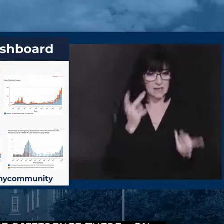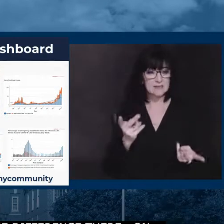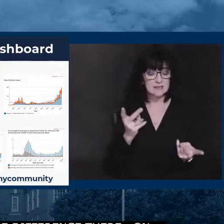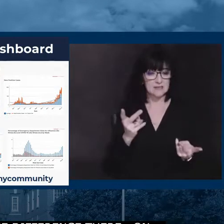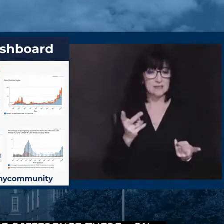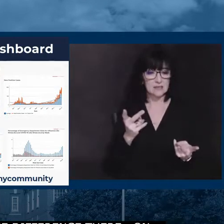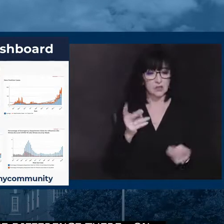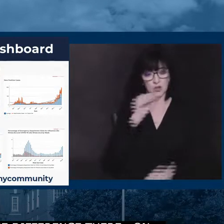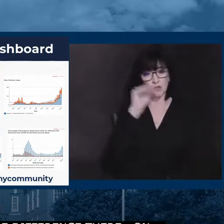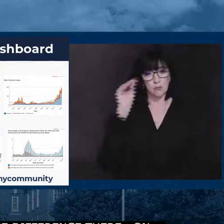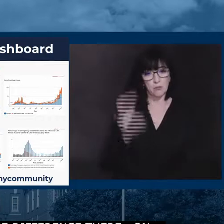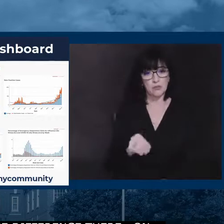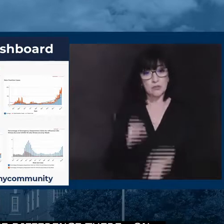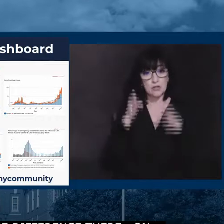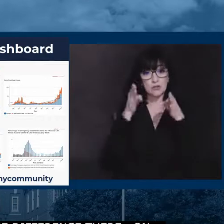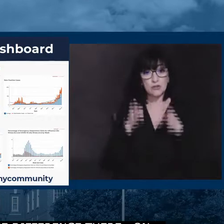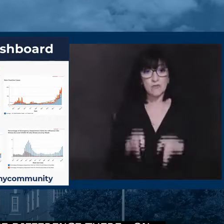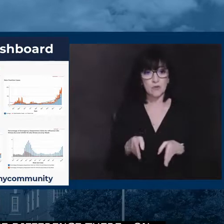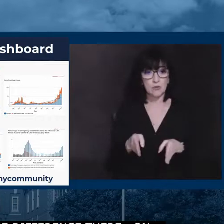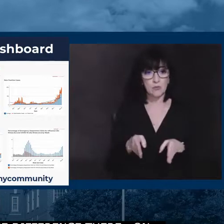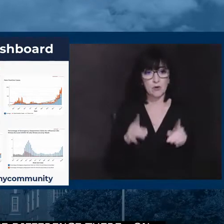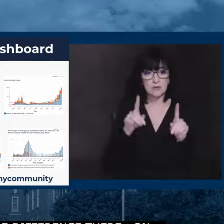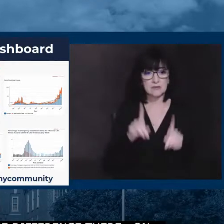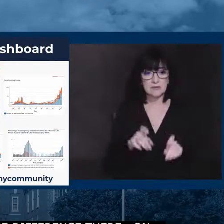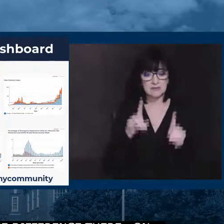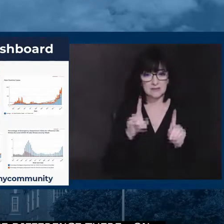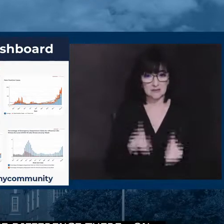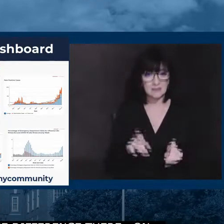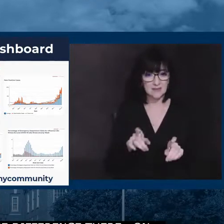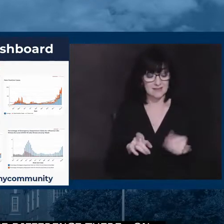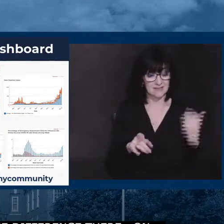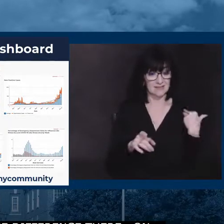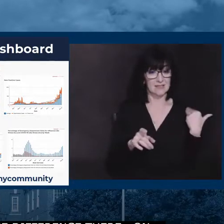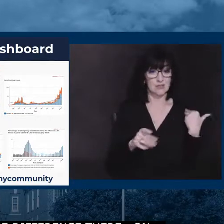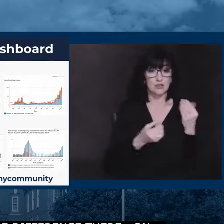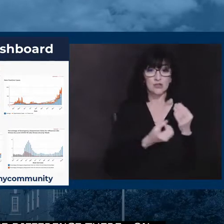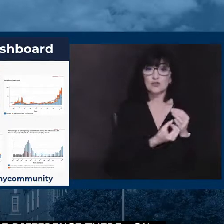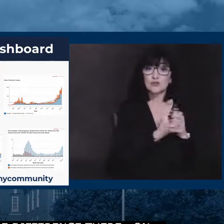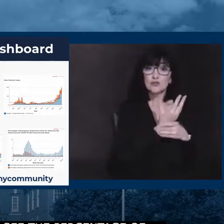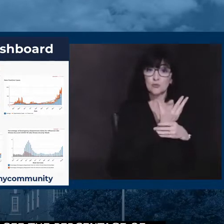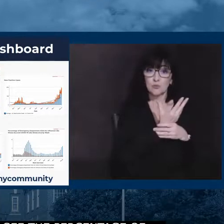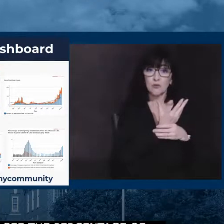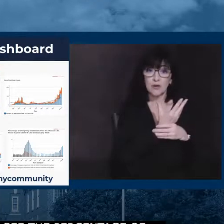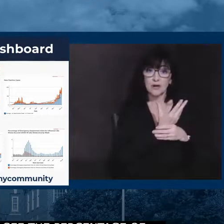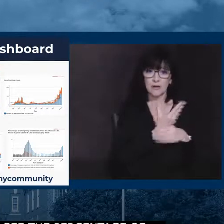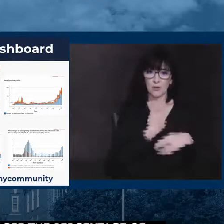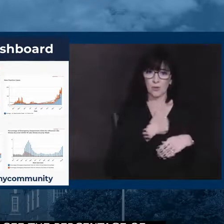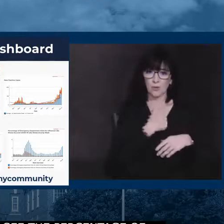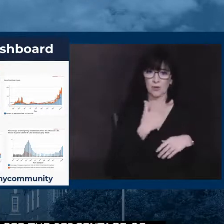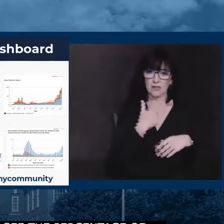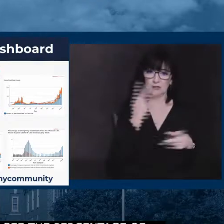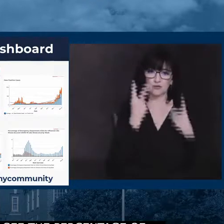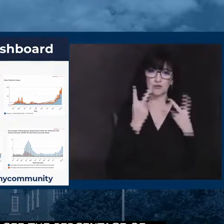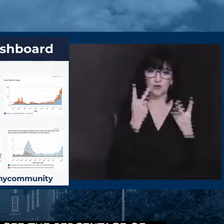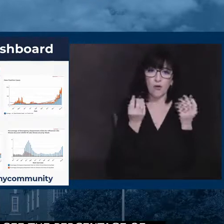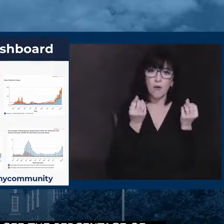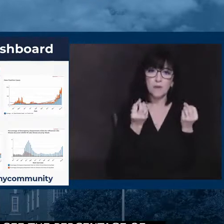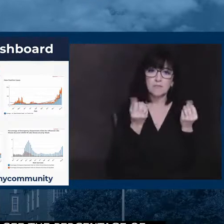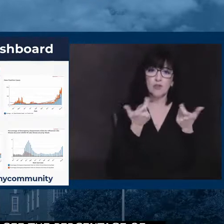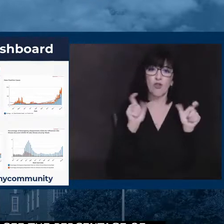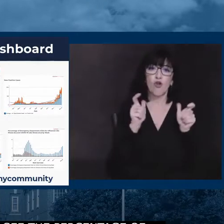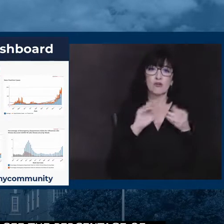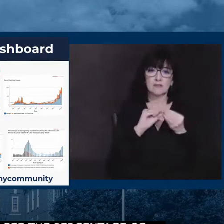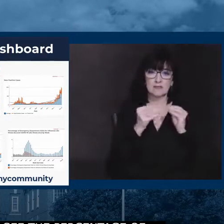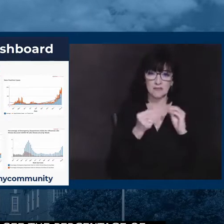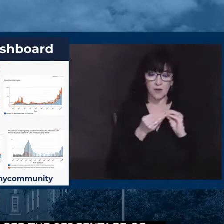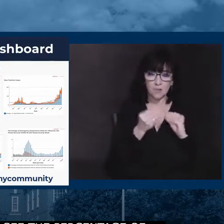Part of the reason for the big numbers back in the spring is we just weren't testing many people compared to what we're doing today.